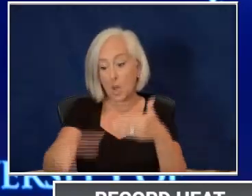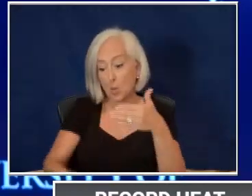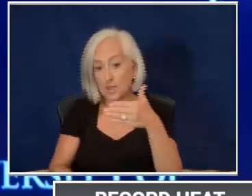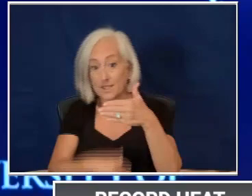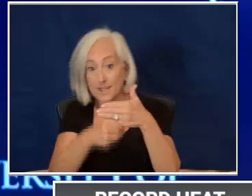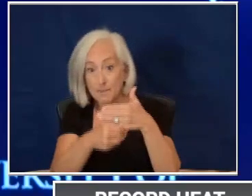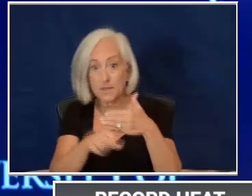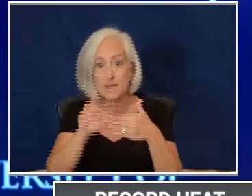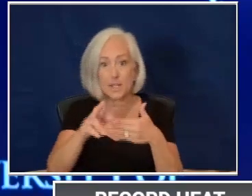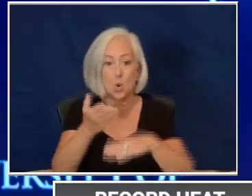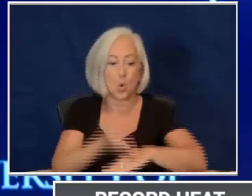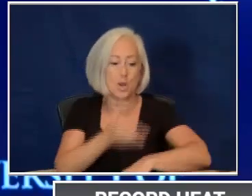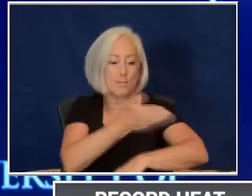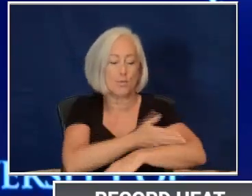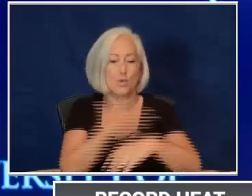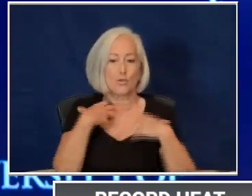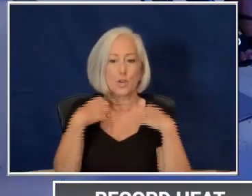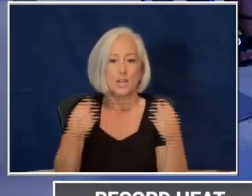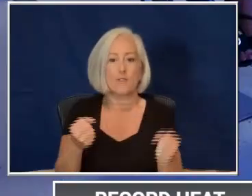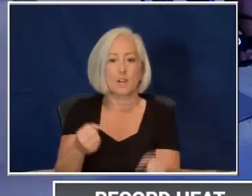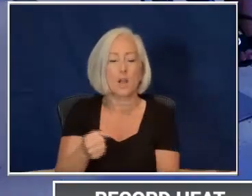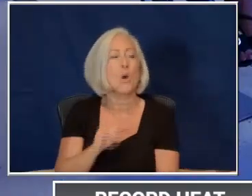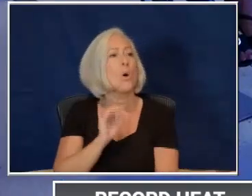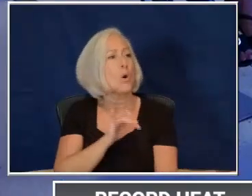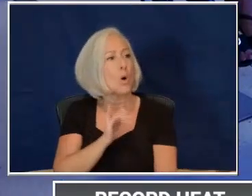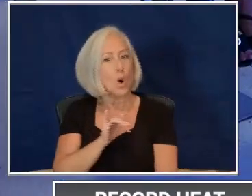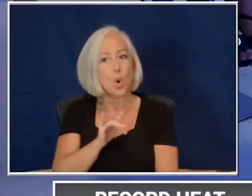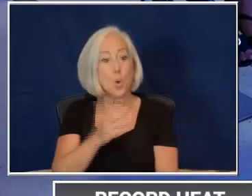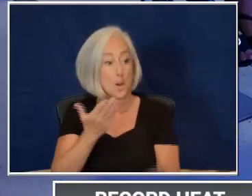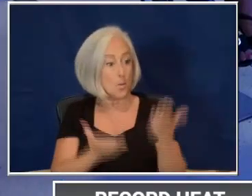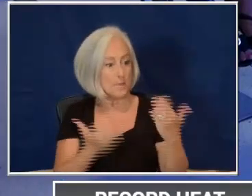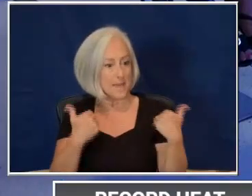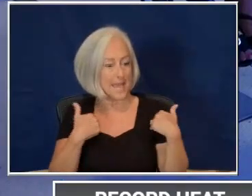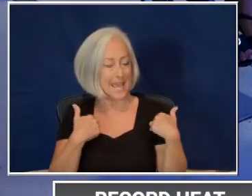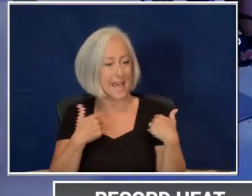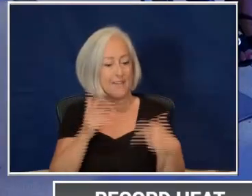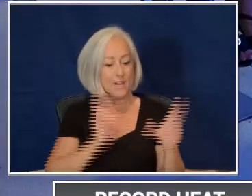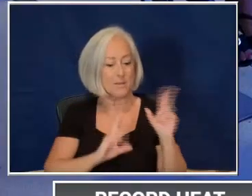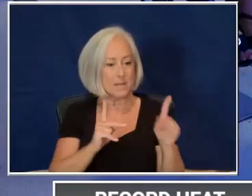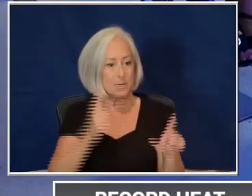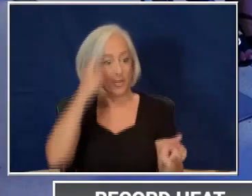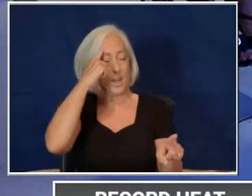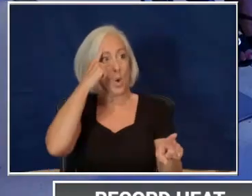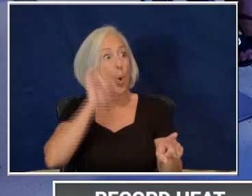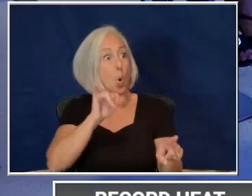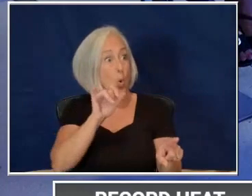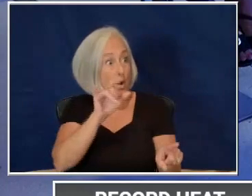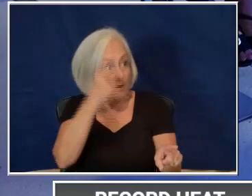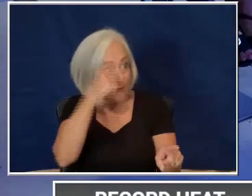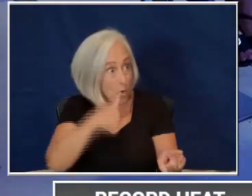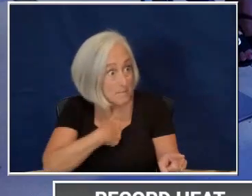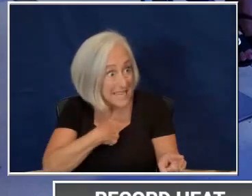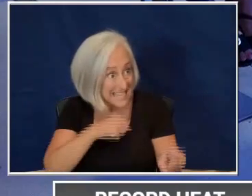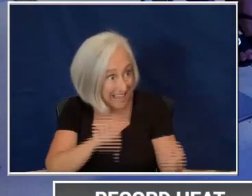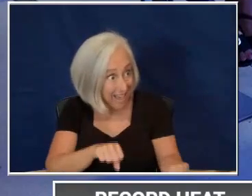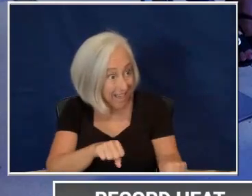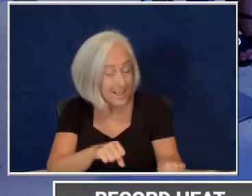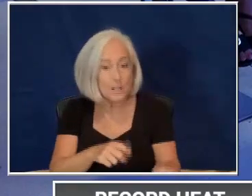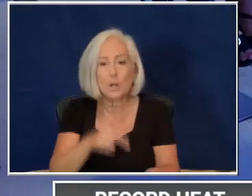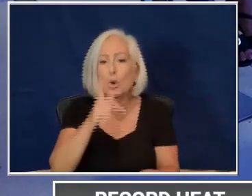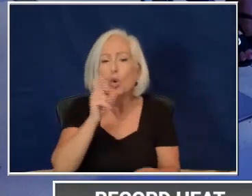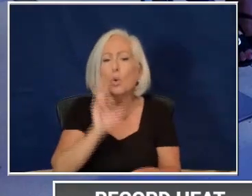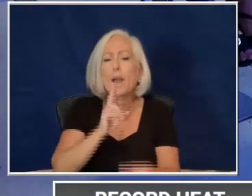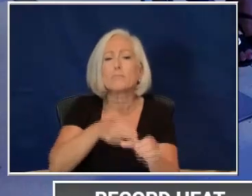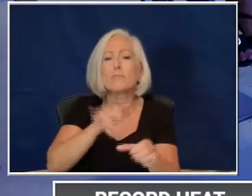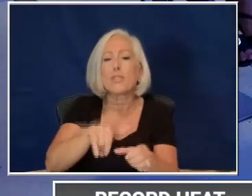functional recovery. So expand on that, because we may have listeners who think, wait, that might be for me. So who could possibly enter into that trial, and